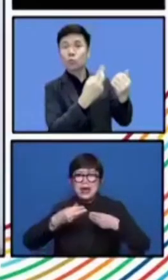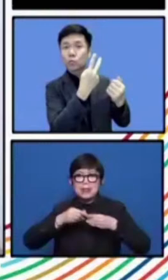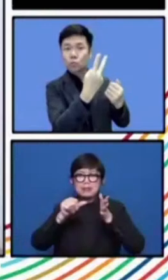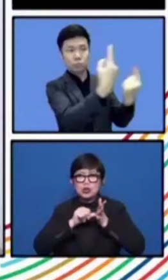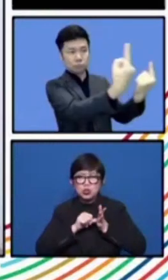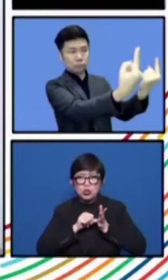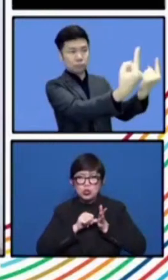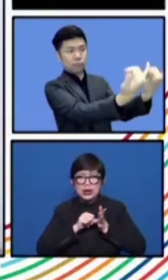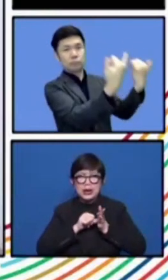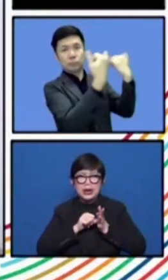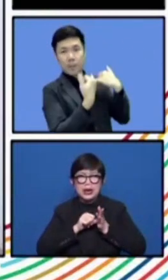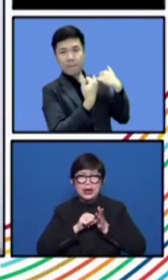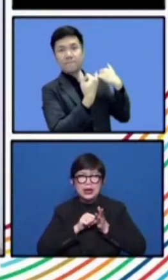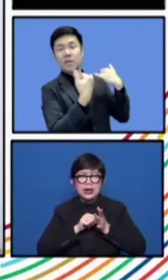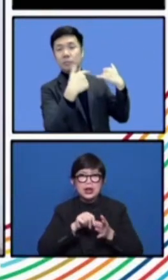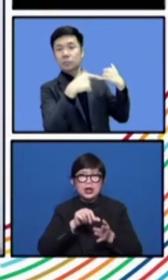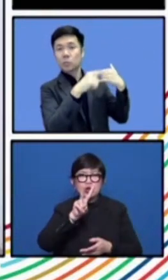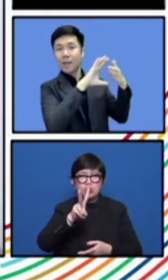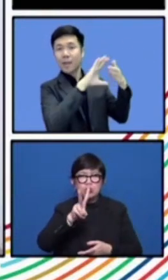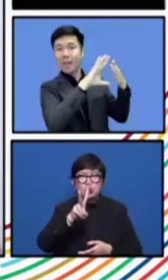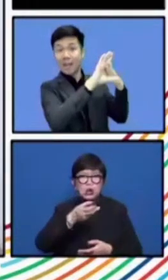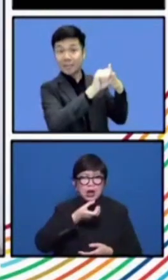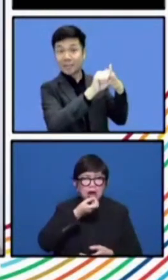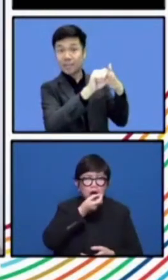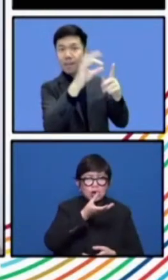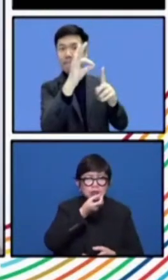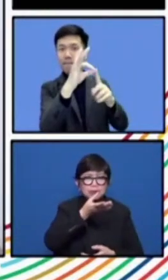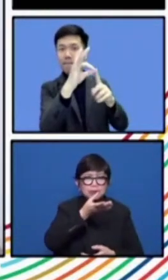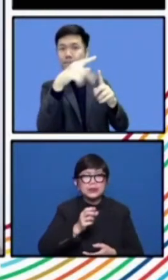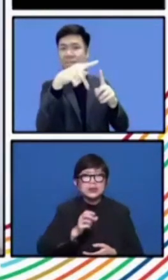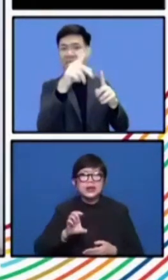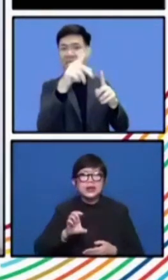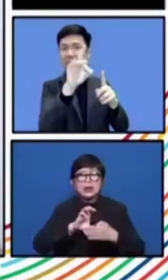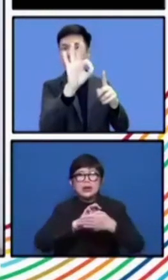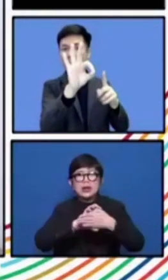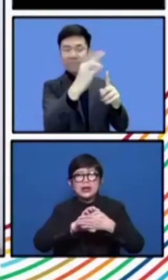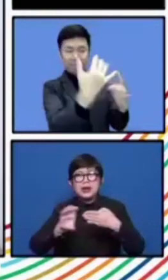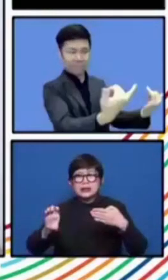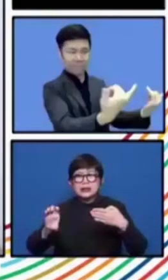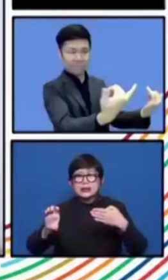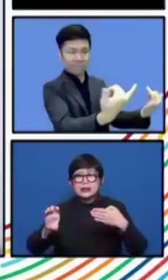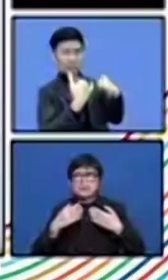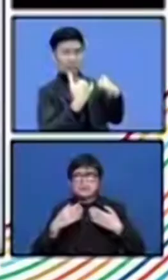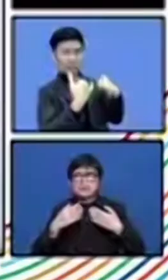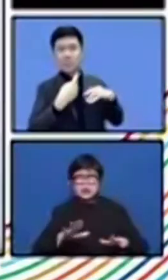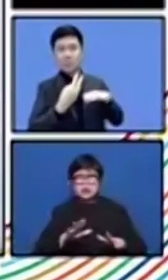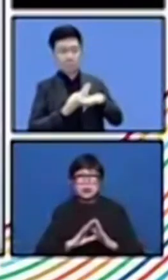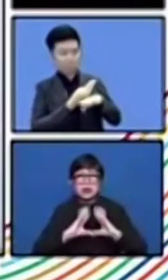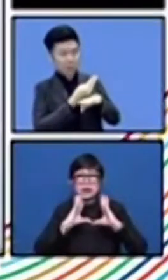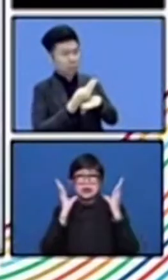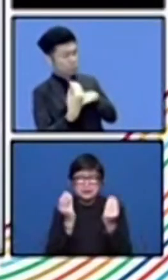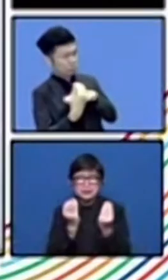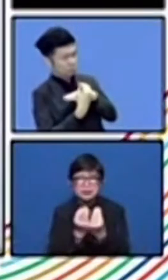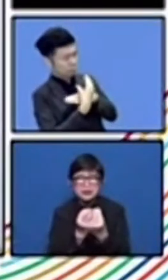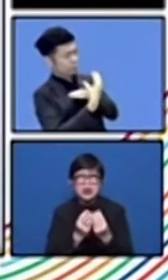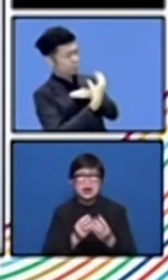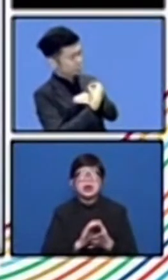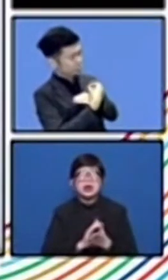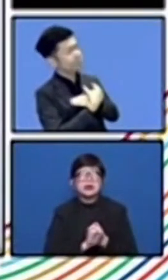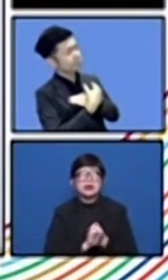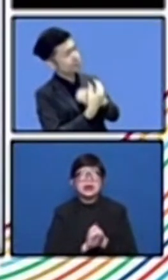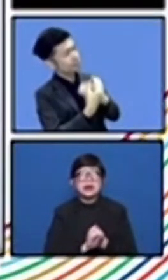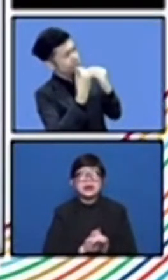from ASCAP and the Pacific Islands foreign Secretariat respectively to provide guidance in terms of